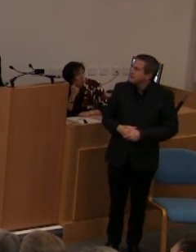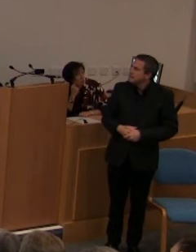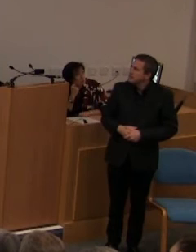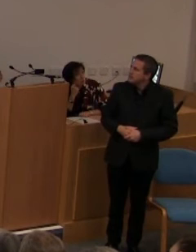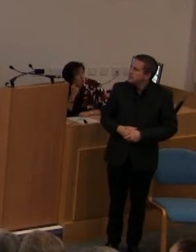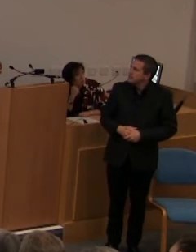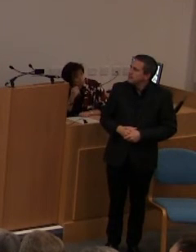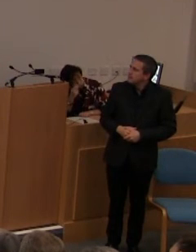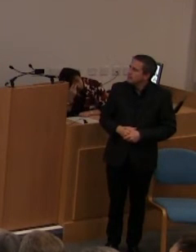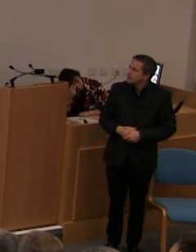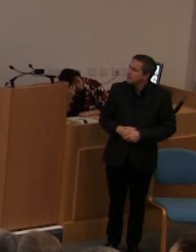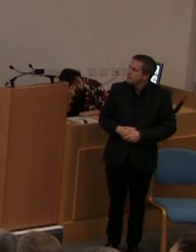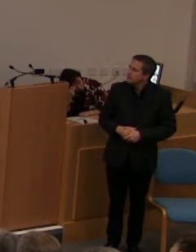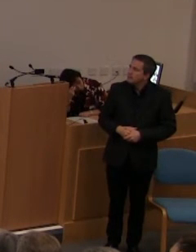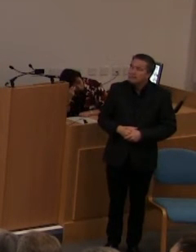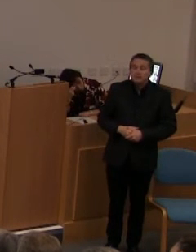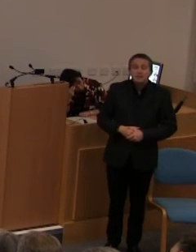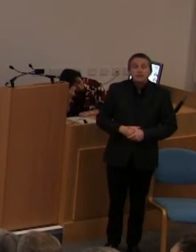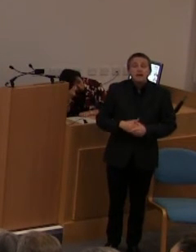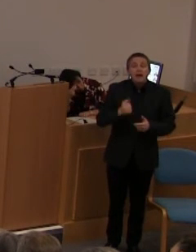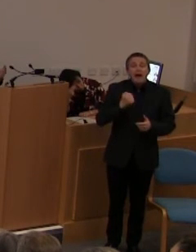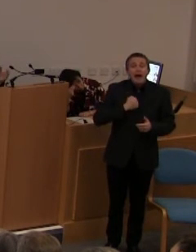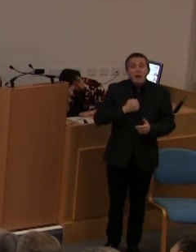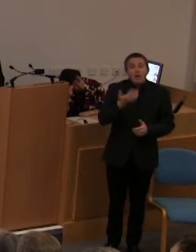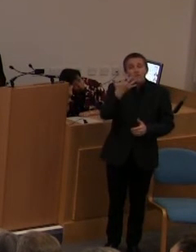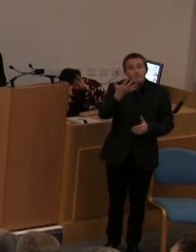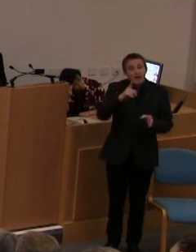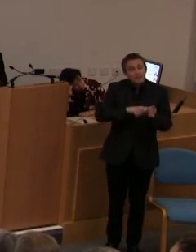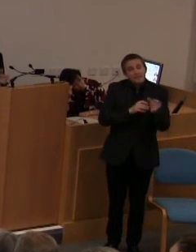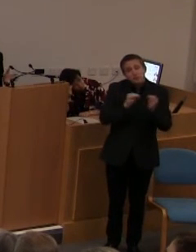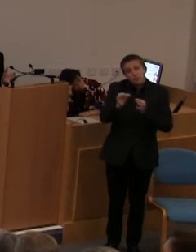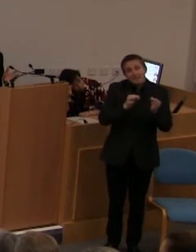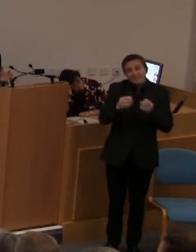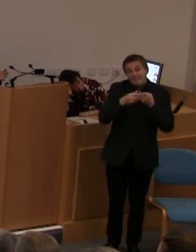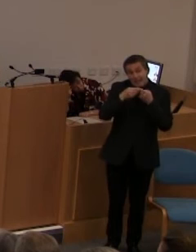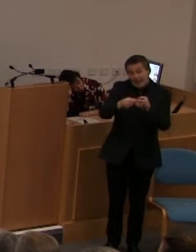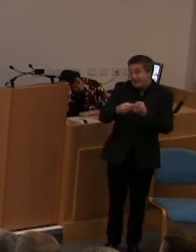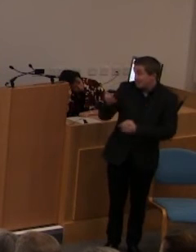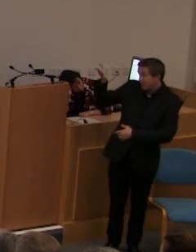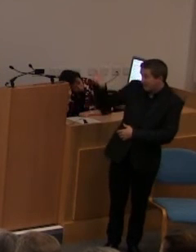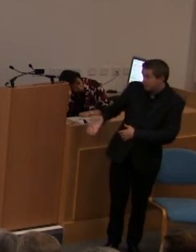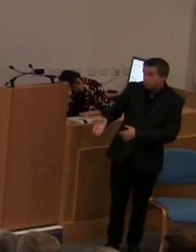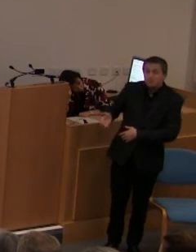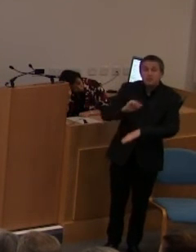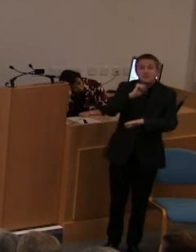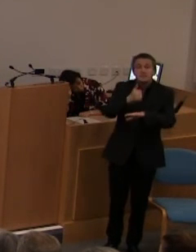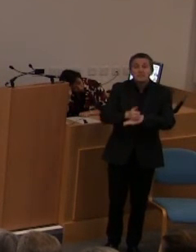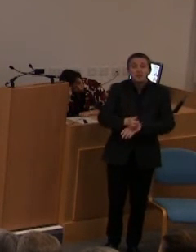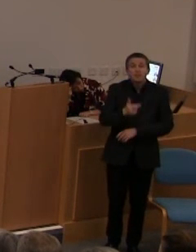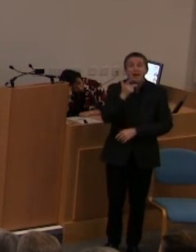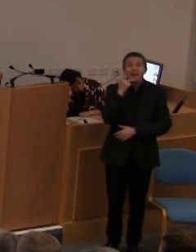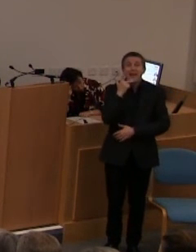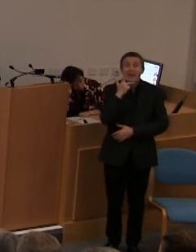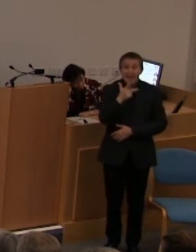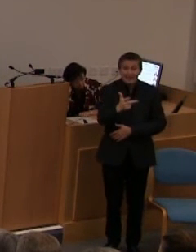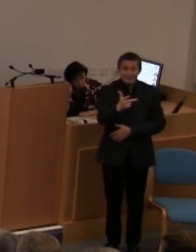The strategy is very much clinically owned and led. We set up 8 different work streams,